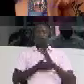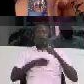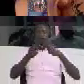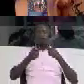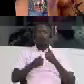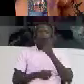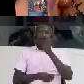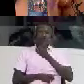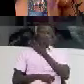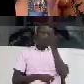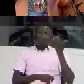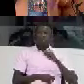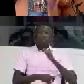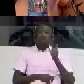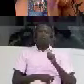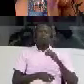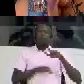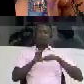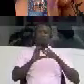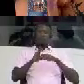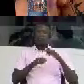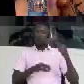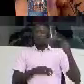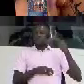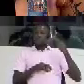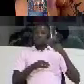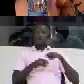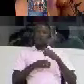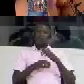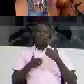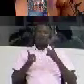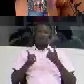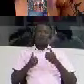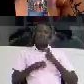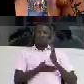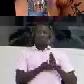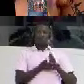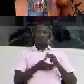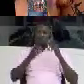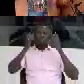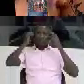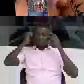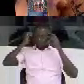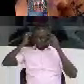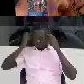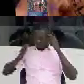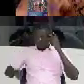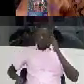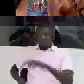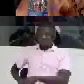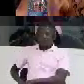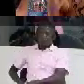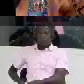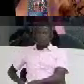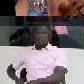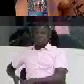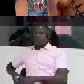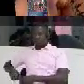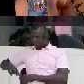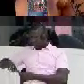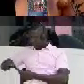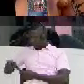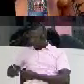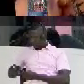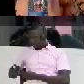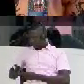Chairman, Commissioners, and members of the audience. We are ready to proceed with the next witness. Thank you. Mr. Usher, kindly get the witness from